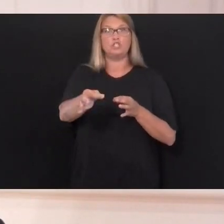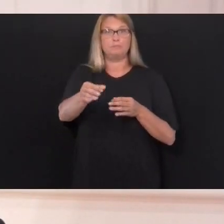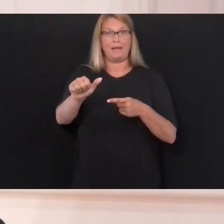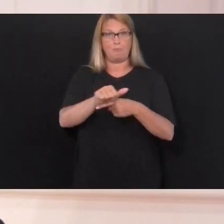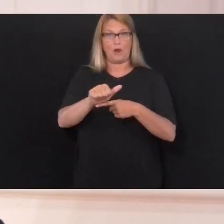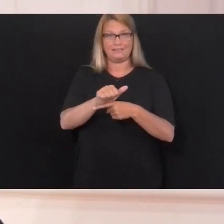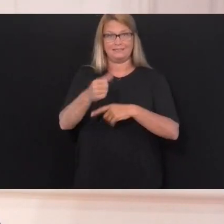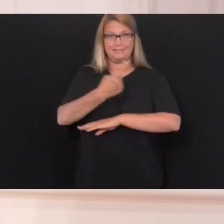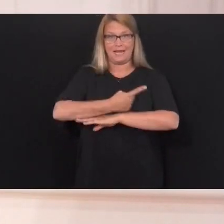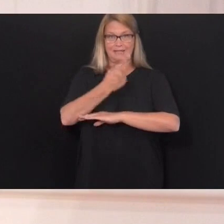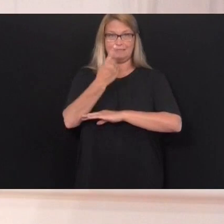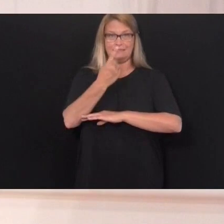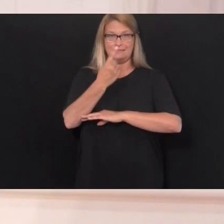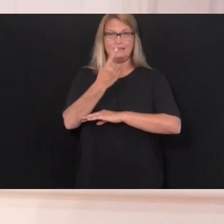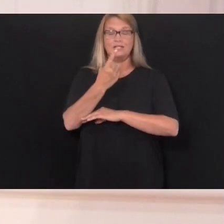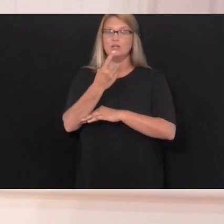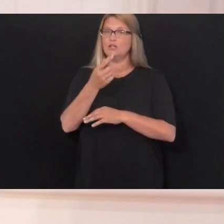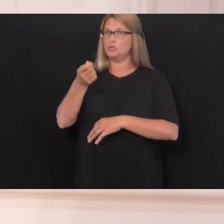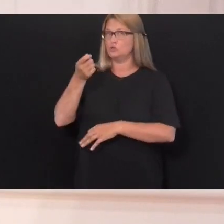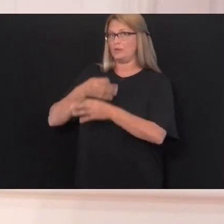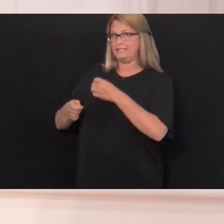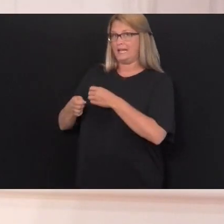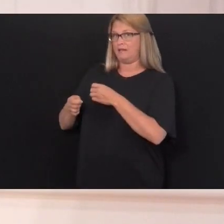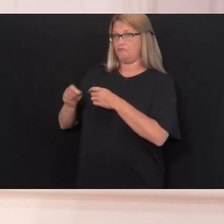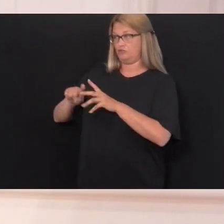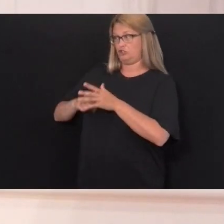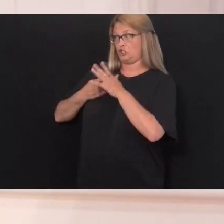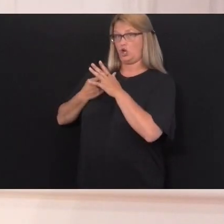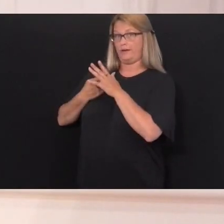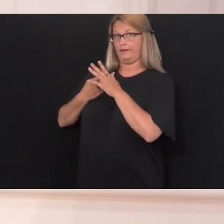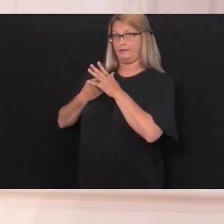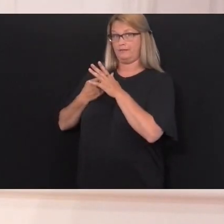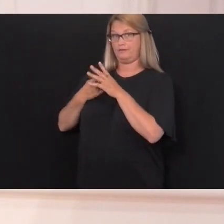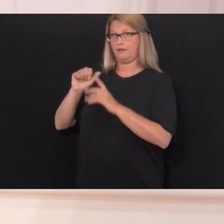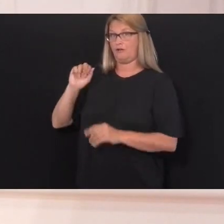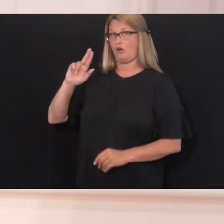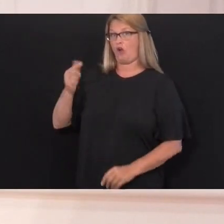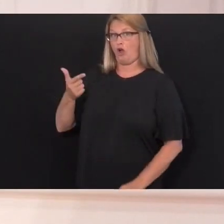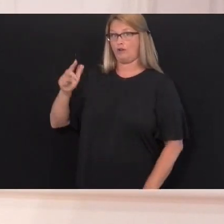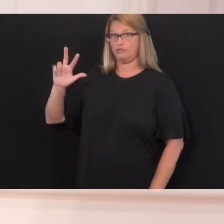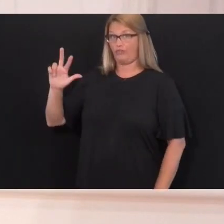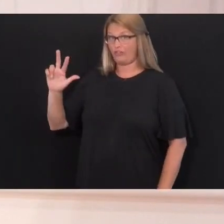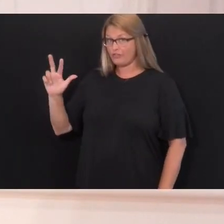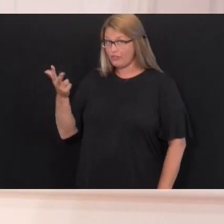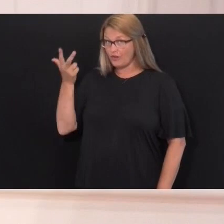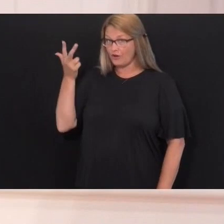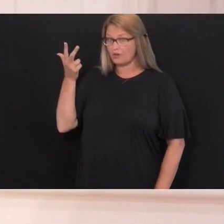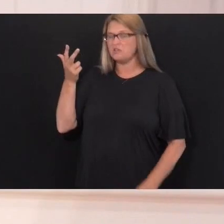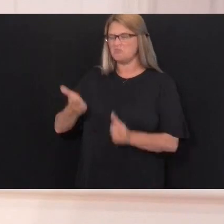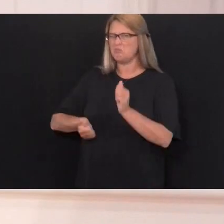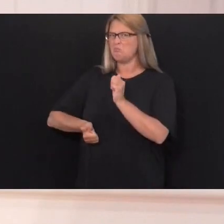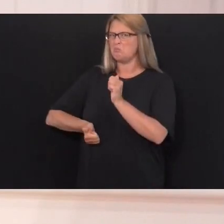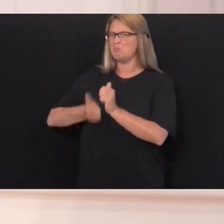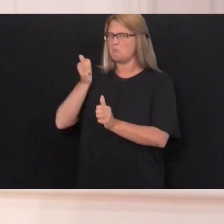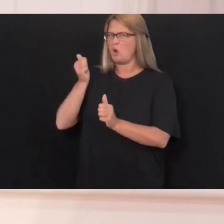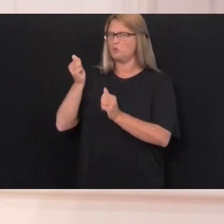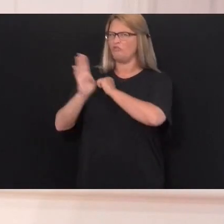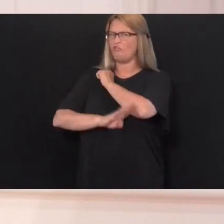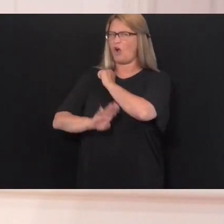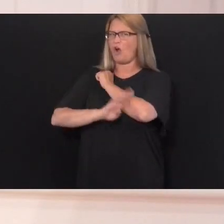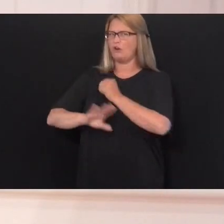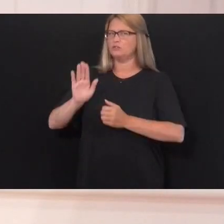199,383 people. We are pacing, right with now the national testing average and significantly